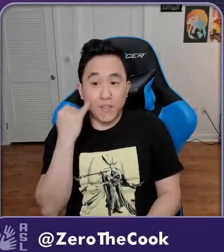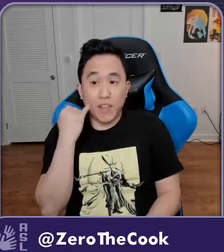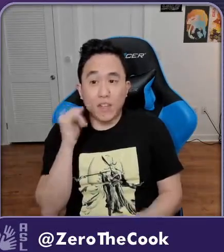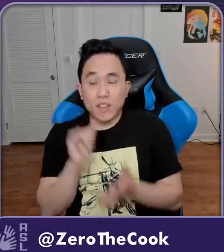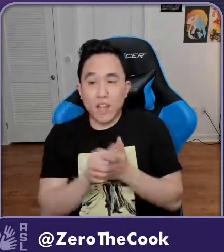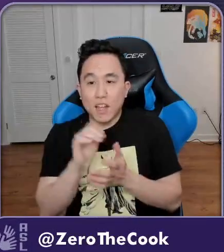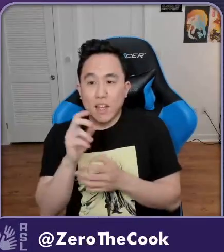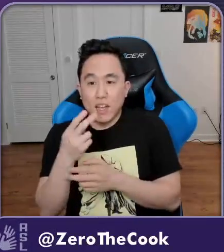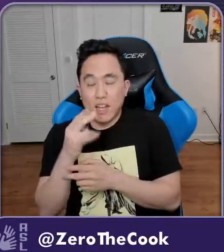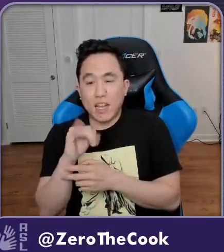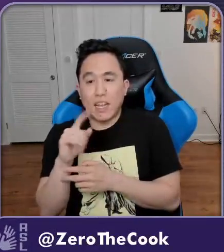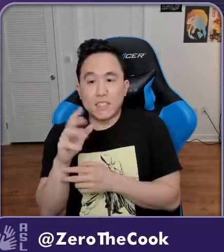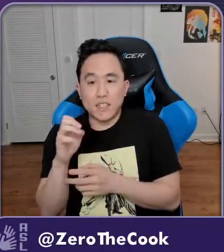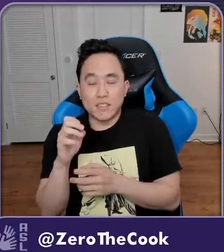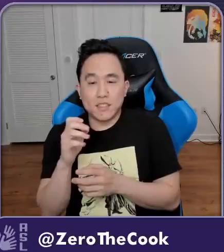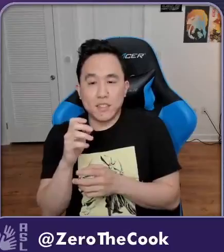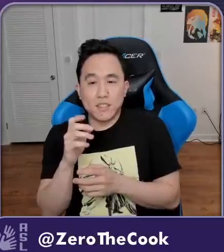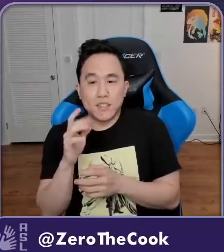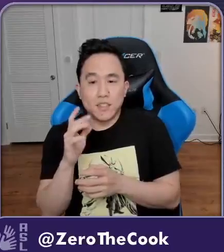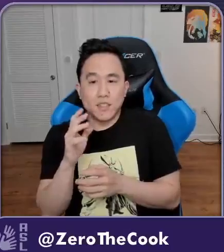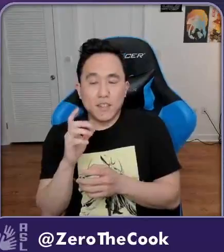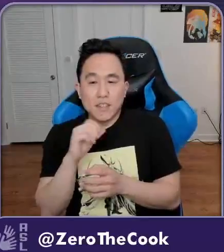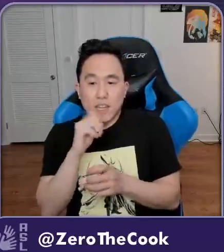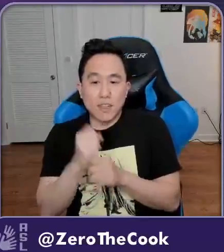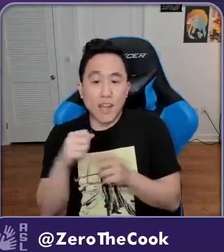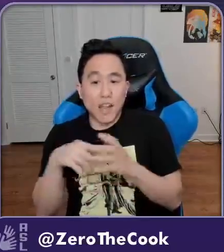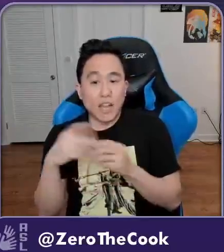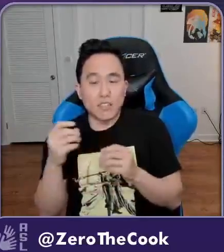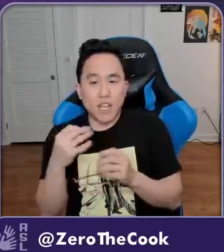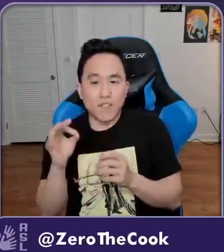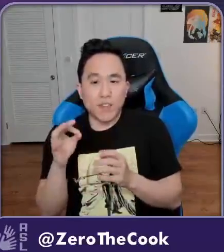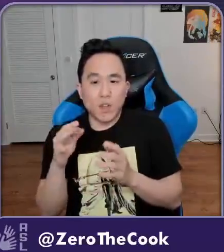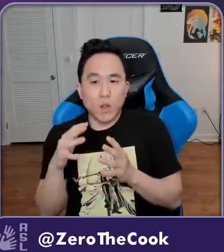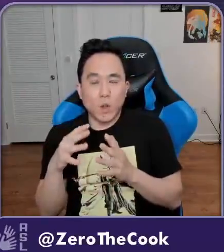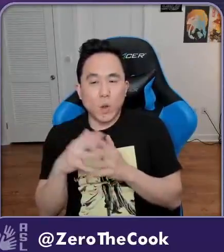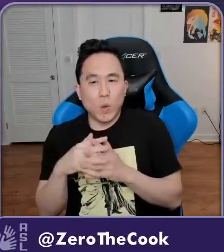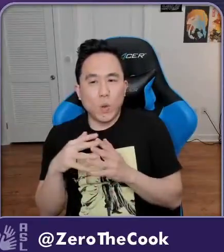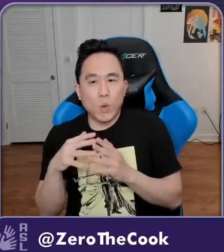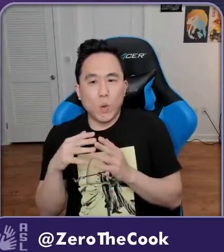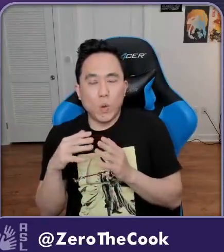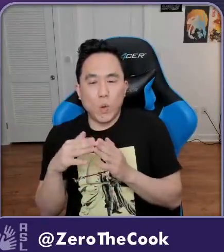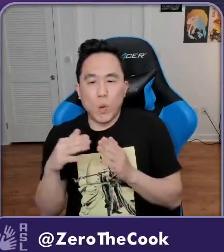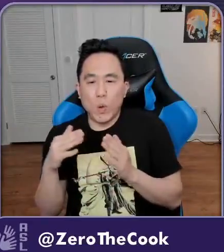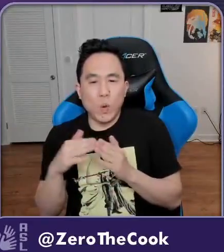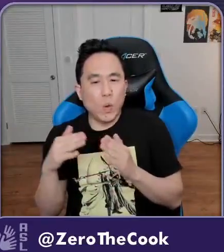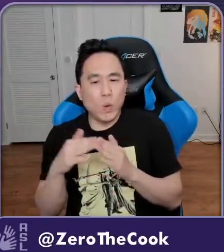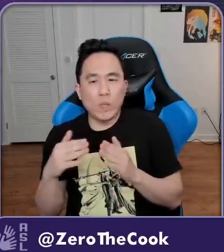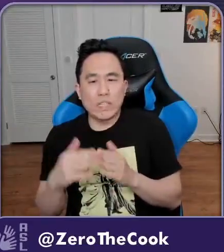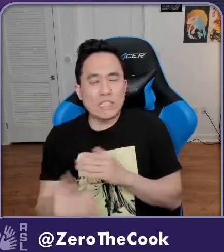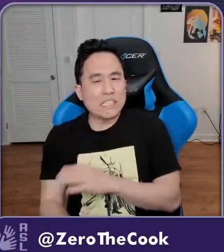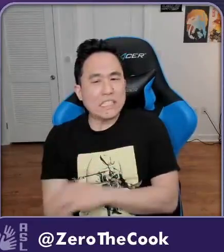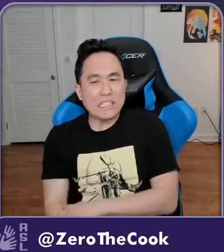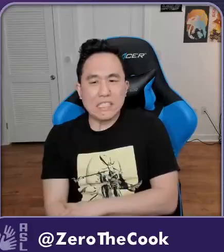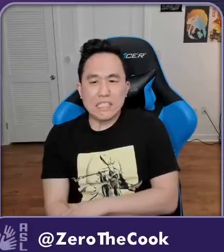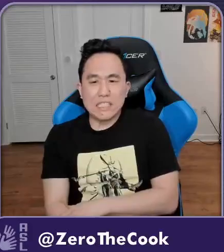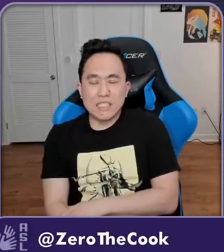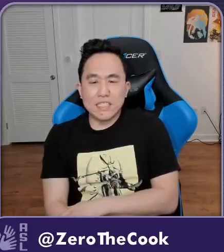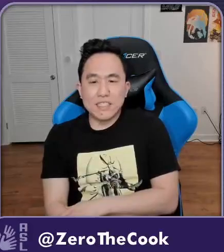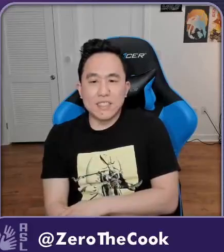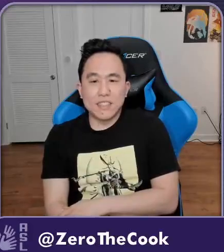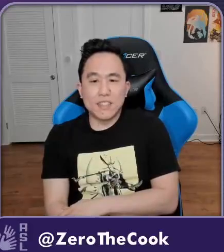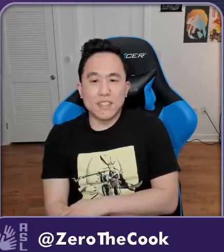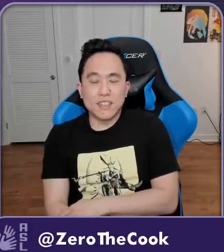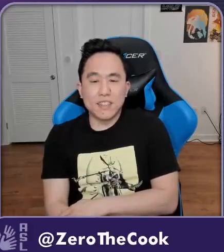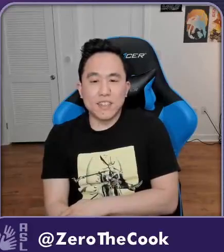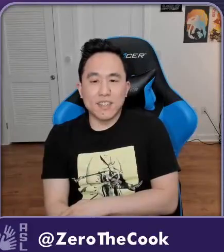do like WASD for your movement options, then like, woo, you may still have some juice like just by, you